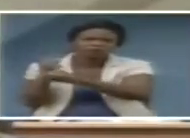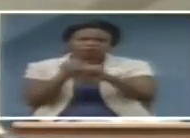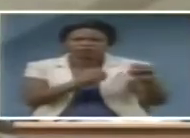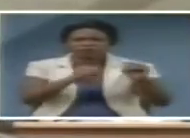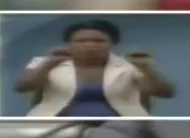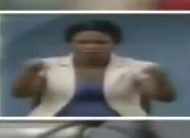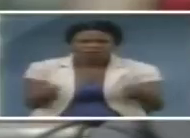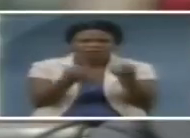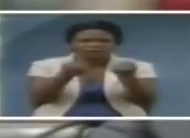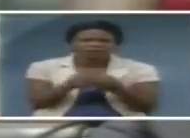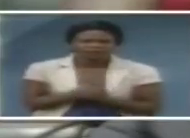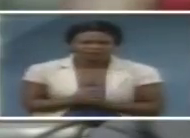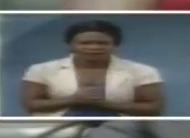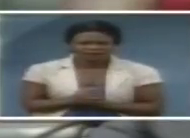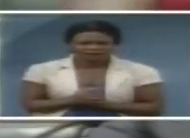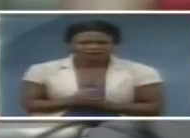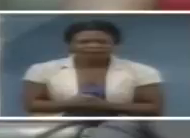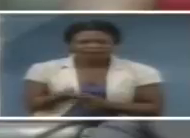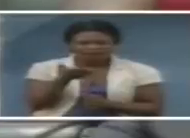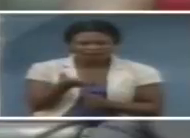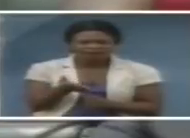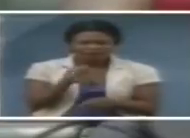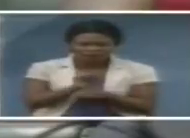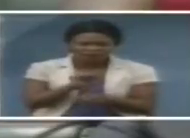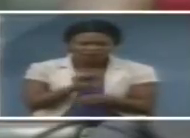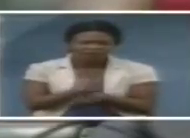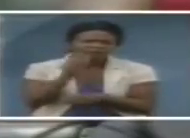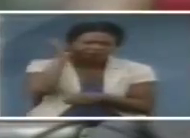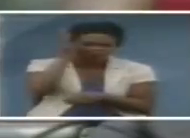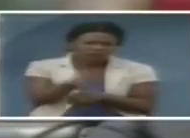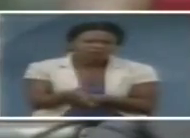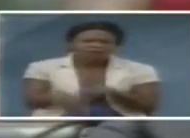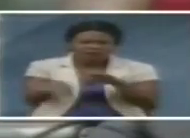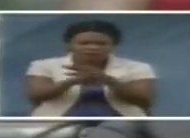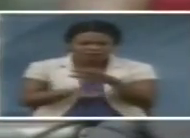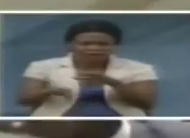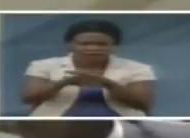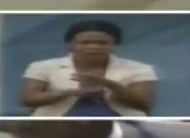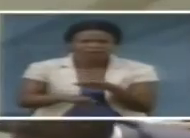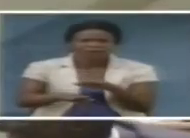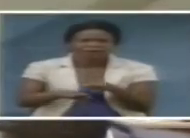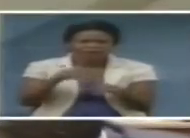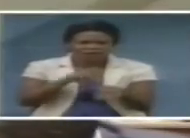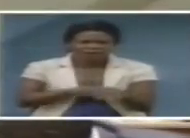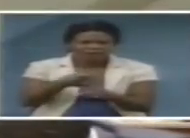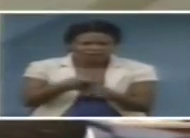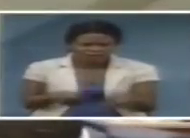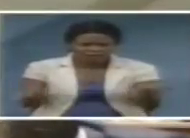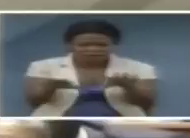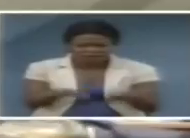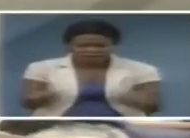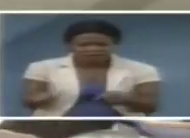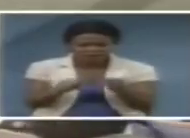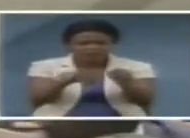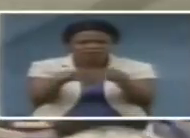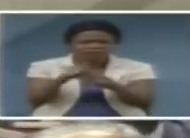the National Social Security Scheme. Mr. Speaker, these reforms will be a fundamental paradigm